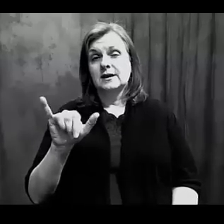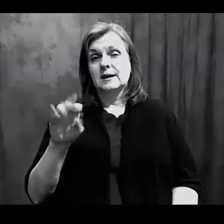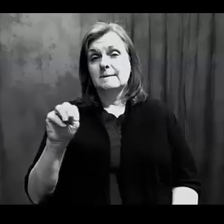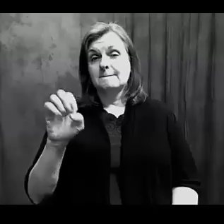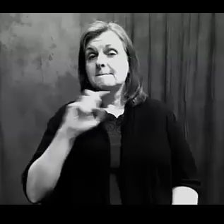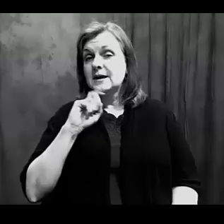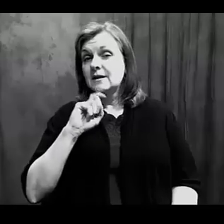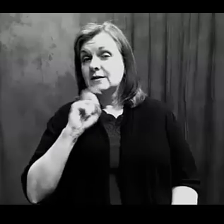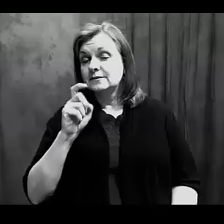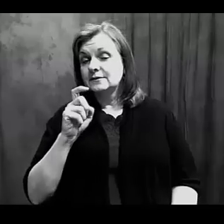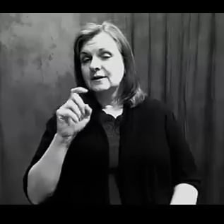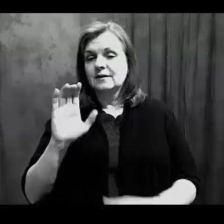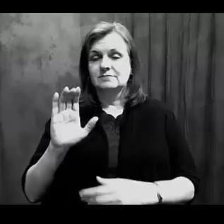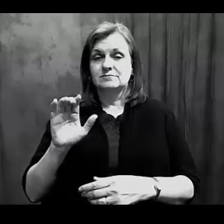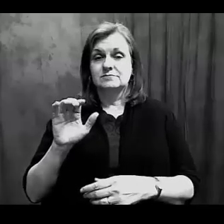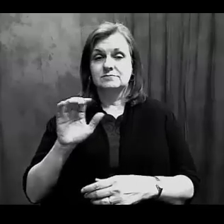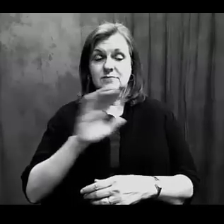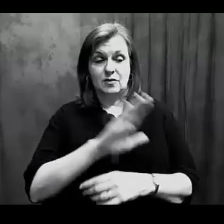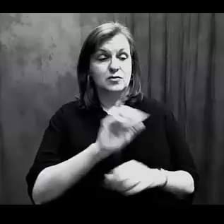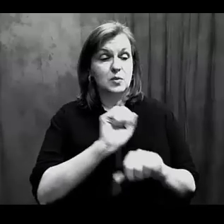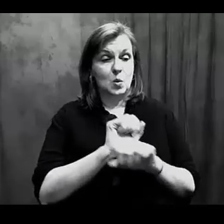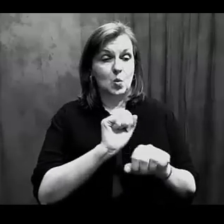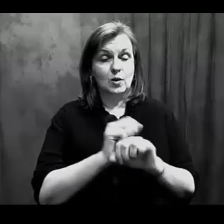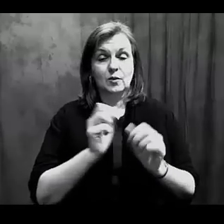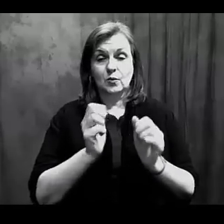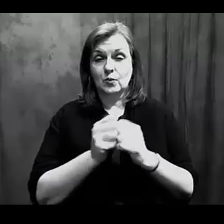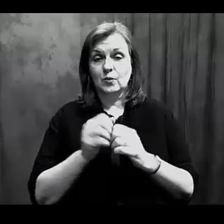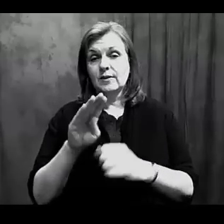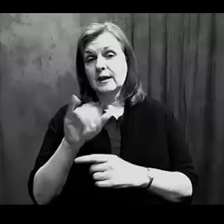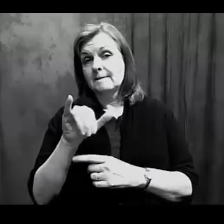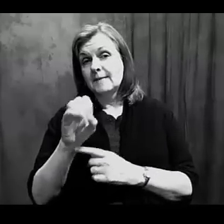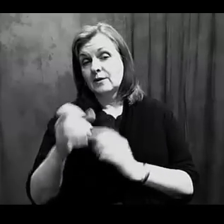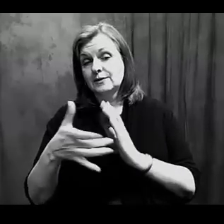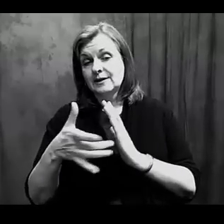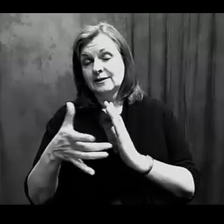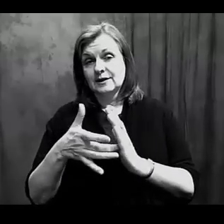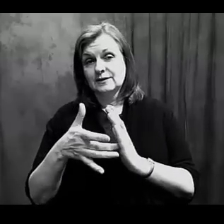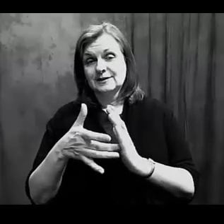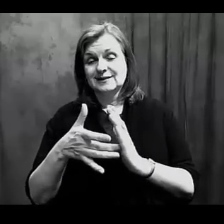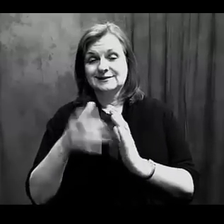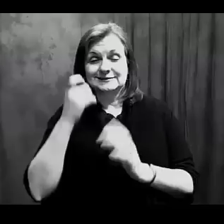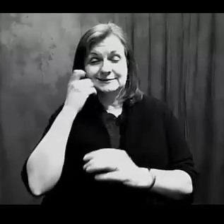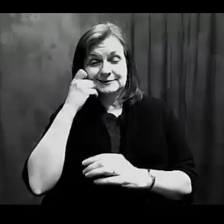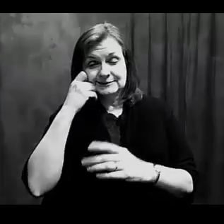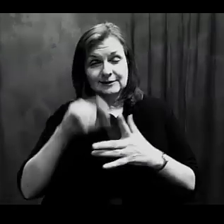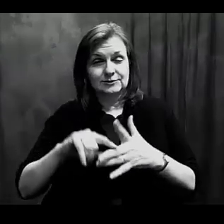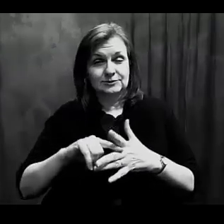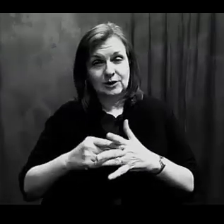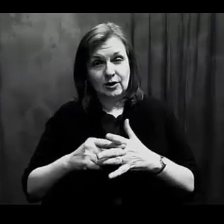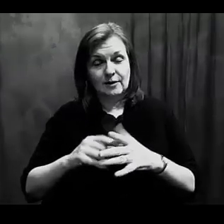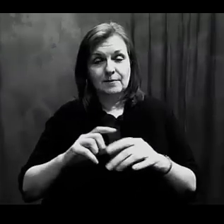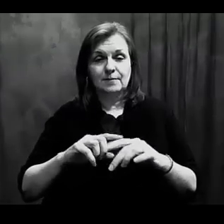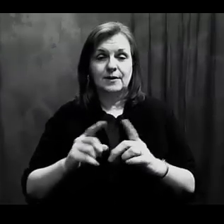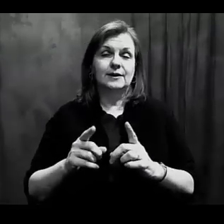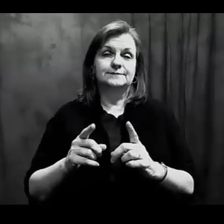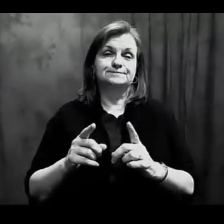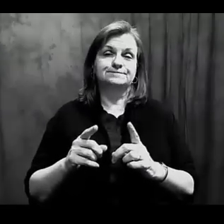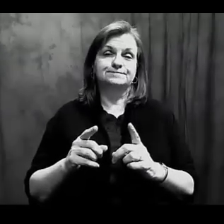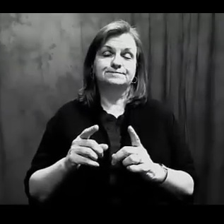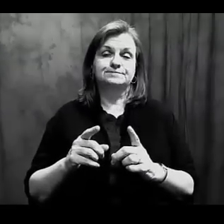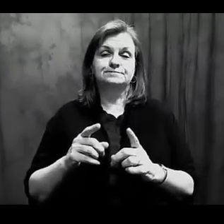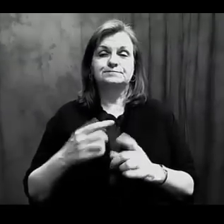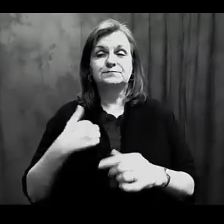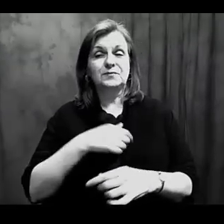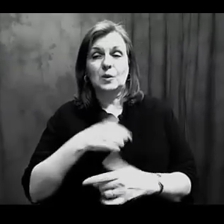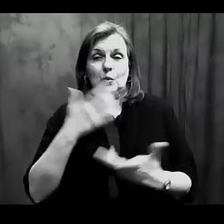good at cleaning up heavy metals. So their work in biotechnology is really probably in